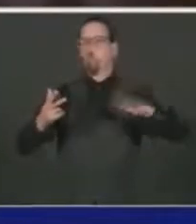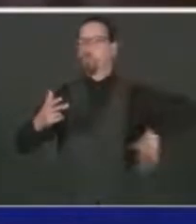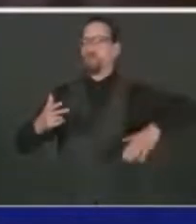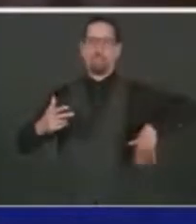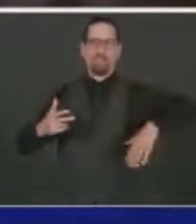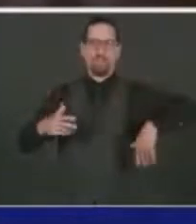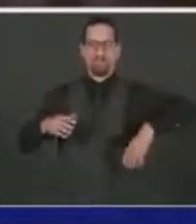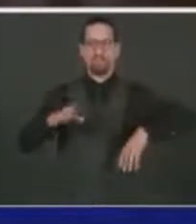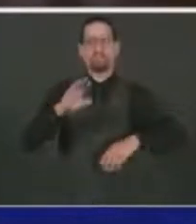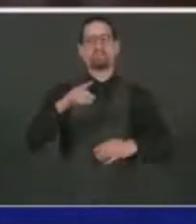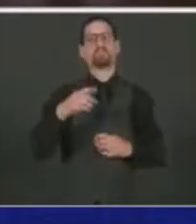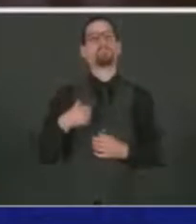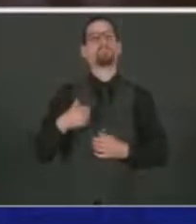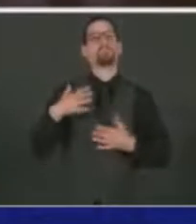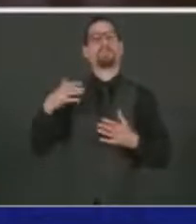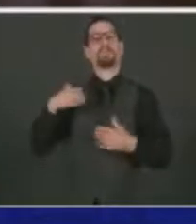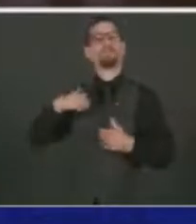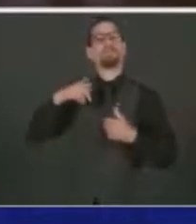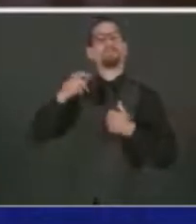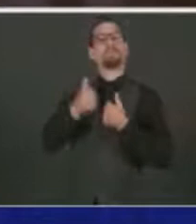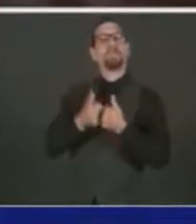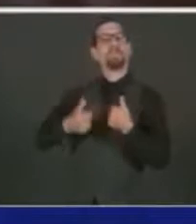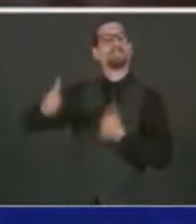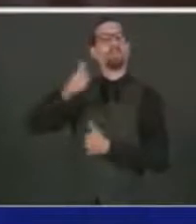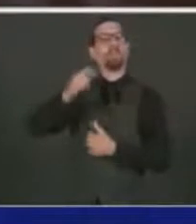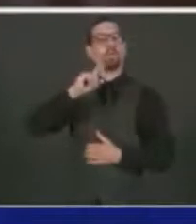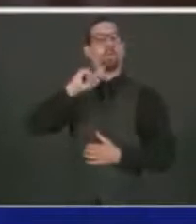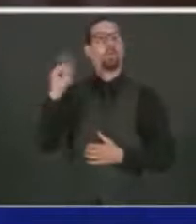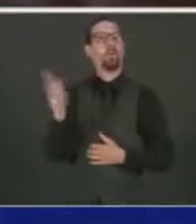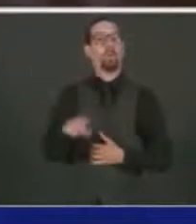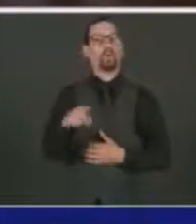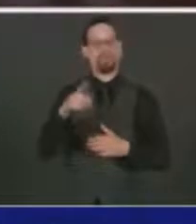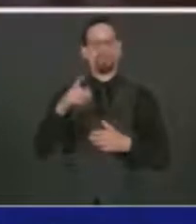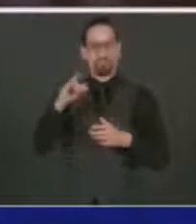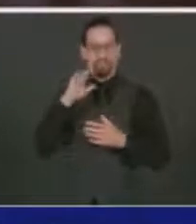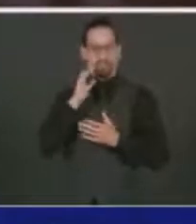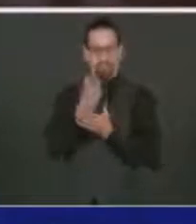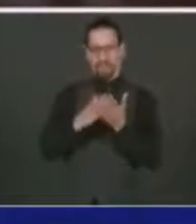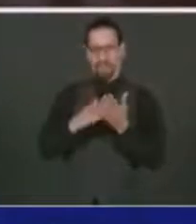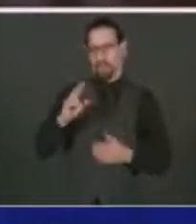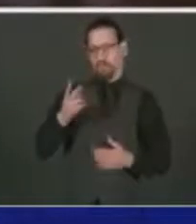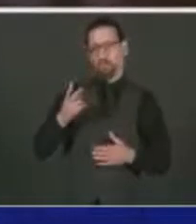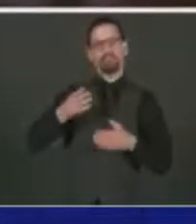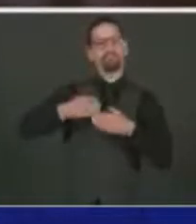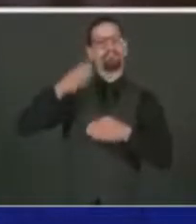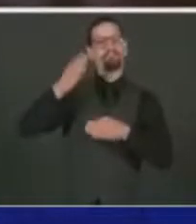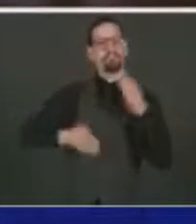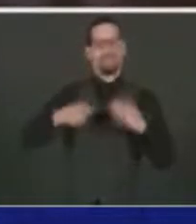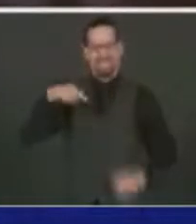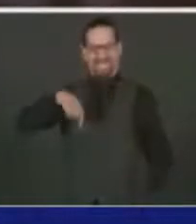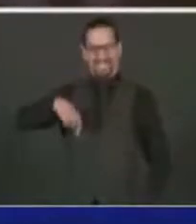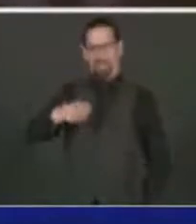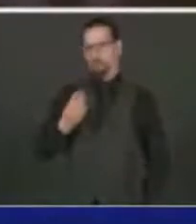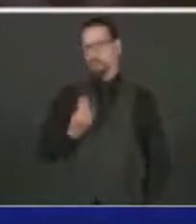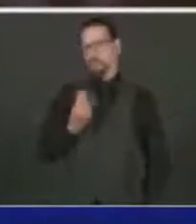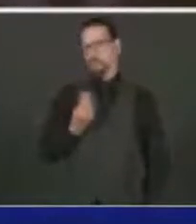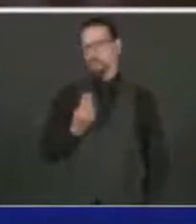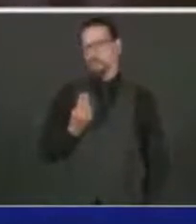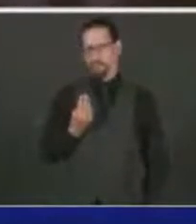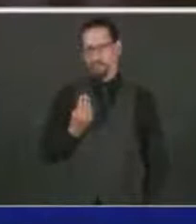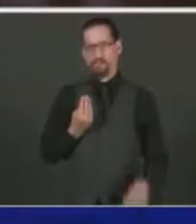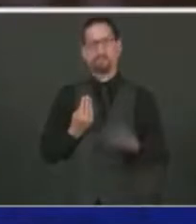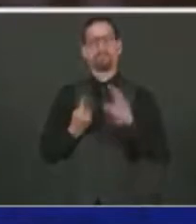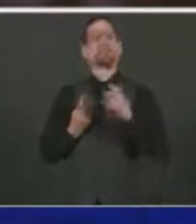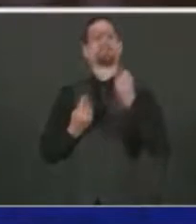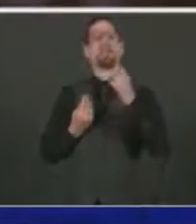weekend, assess where we are, consult with experts, look at where these other states are, and then on